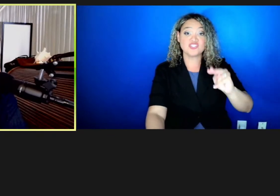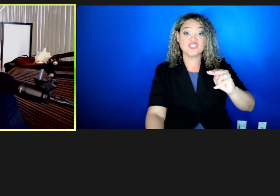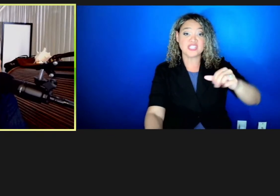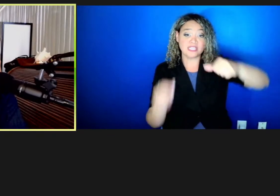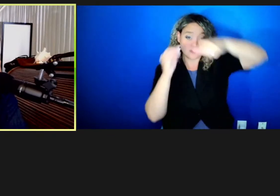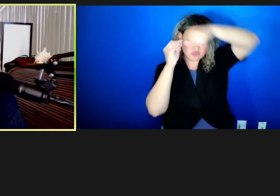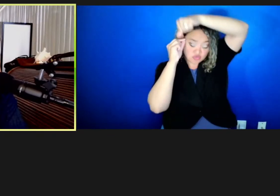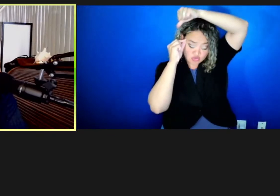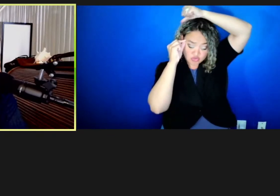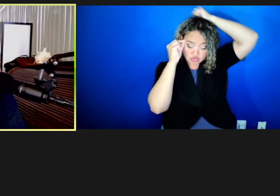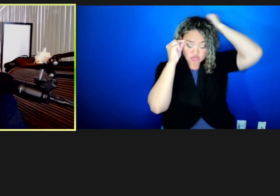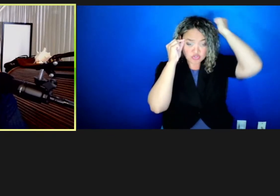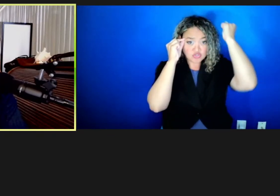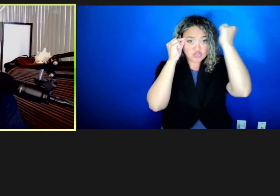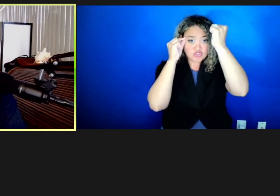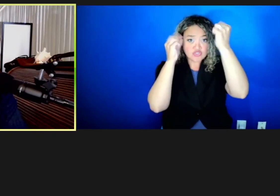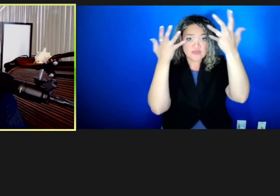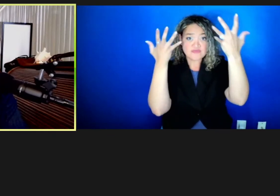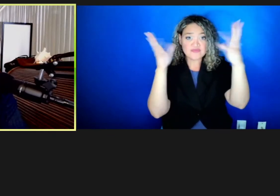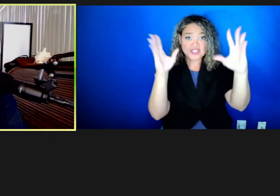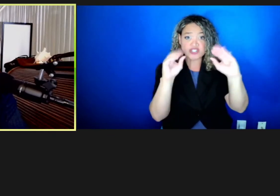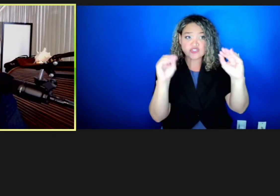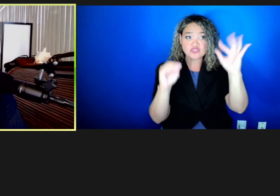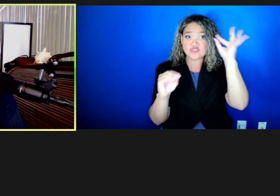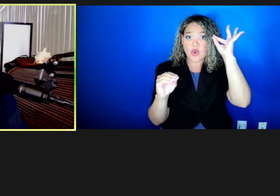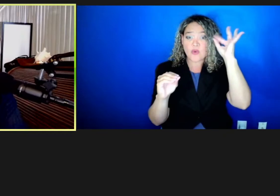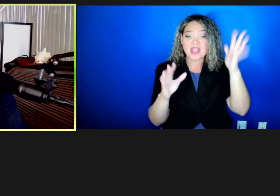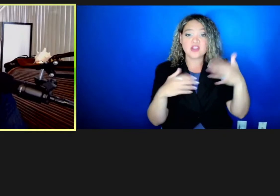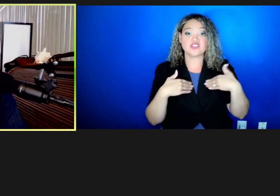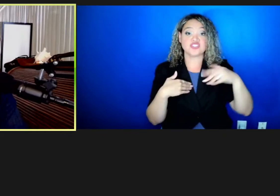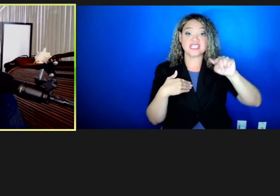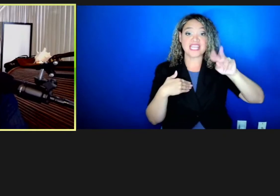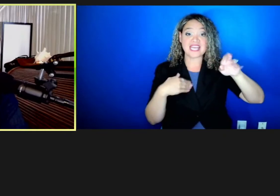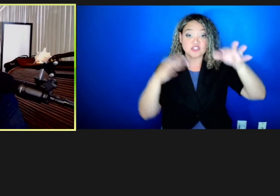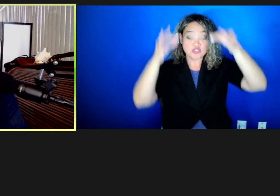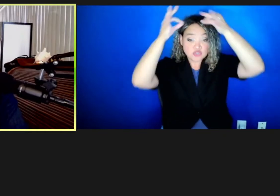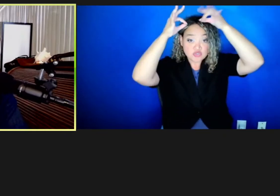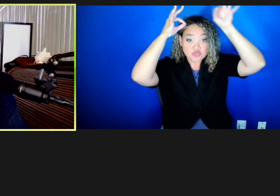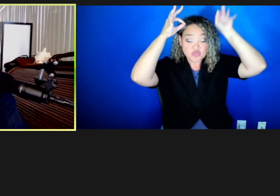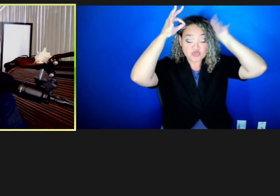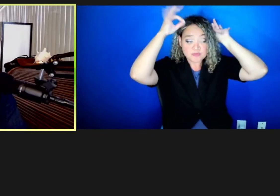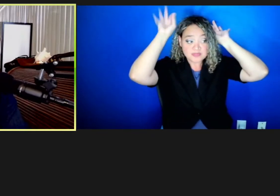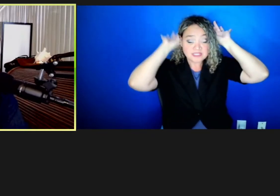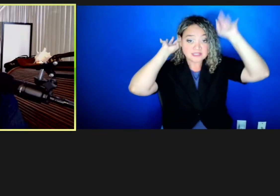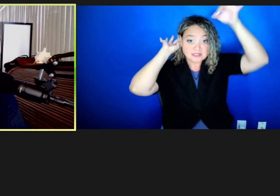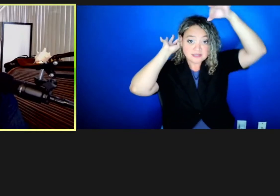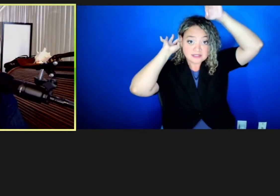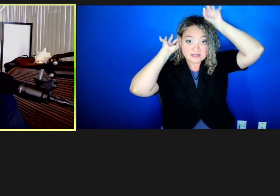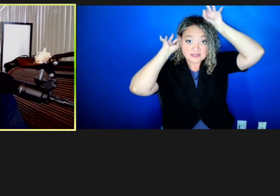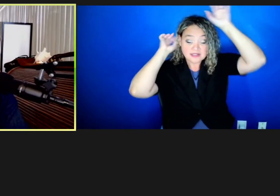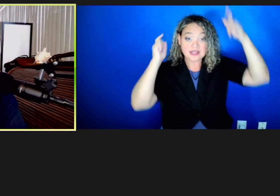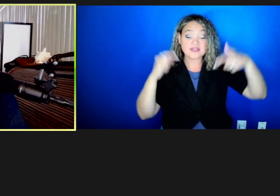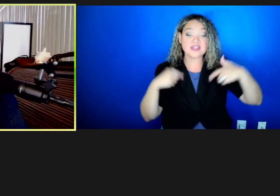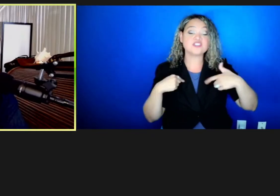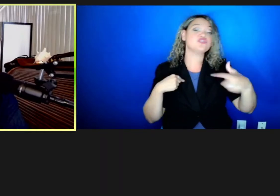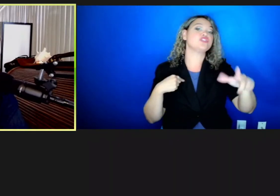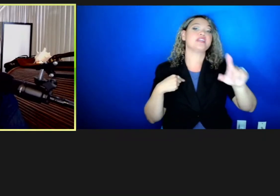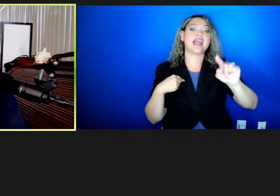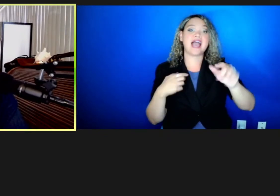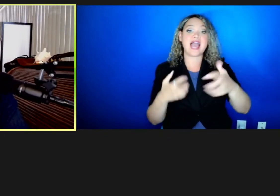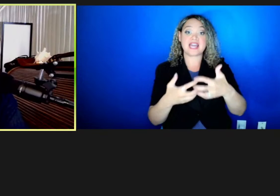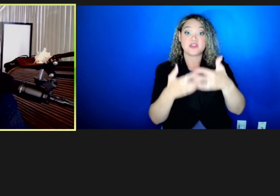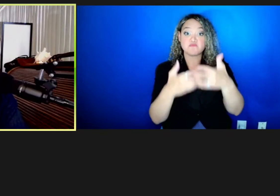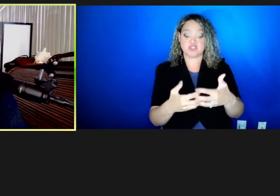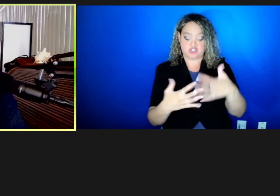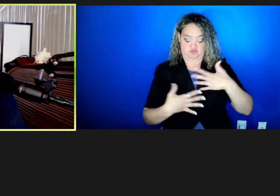tubes extending from the base of her skull, and her mouth was opened with a stainless steel ventilator that filled her